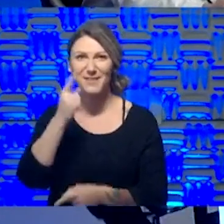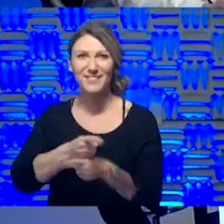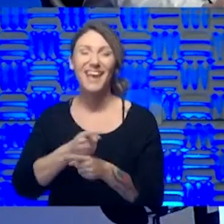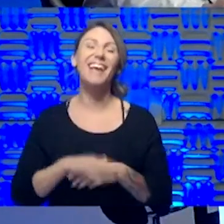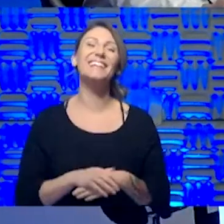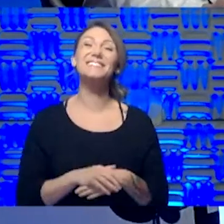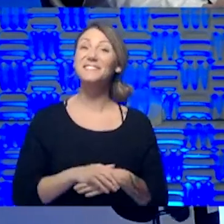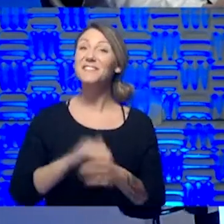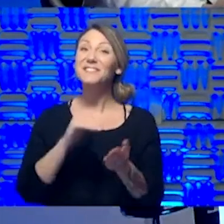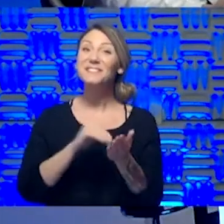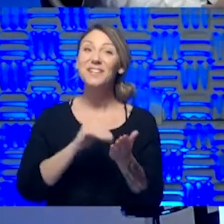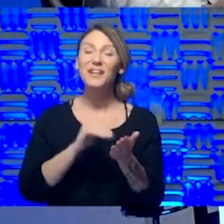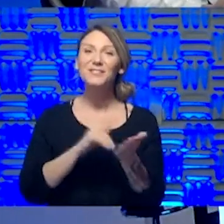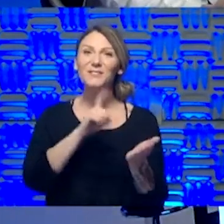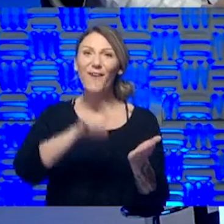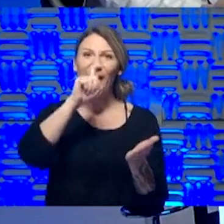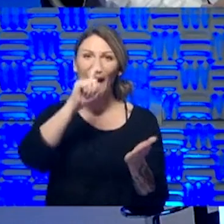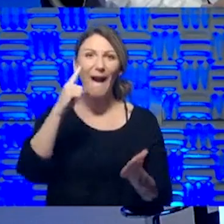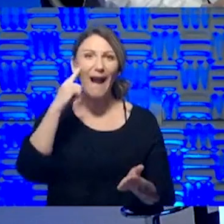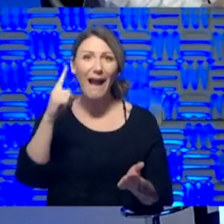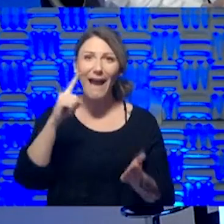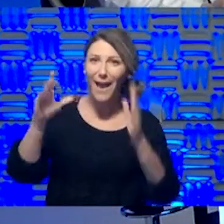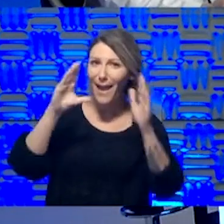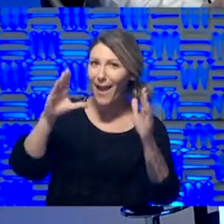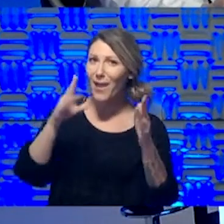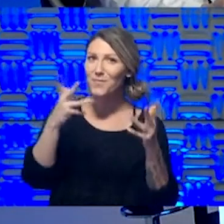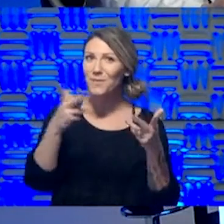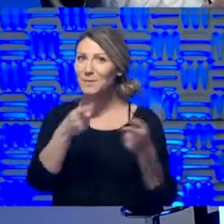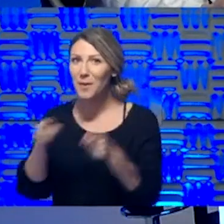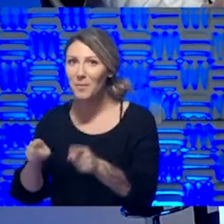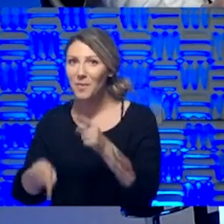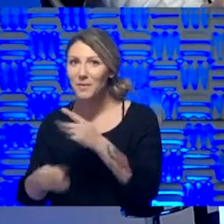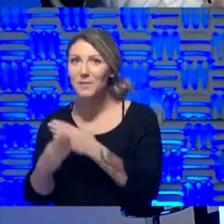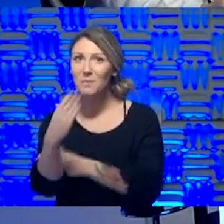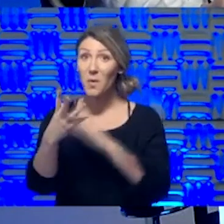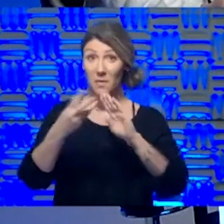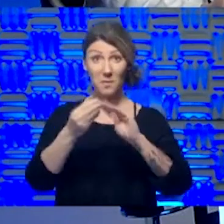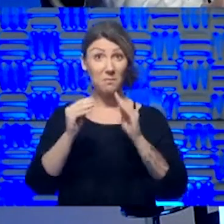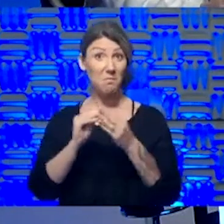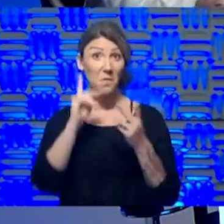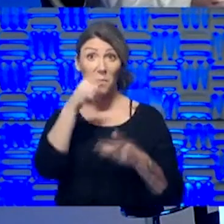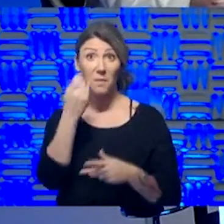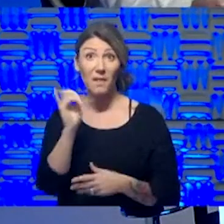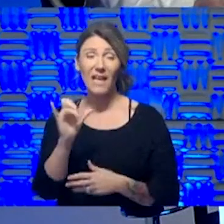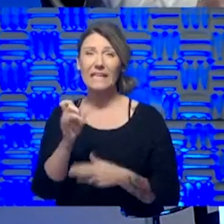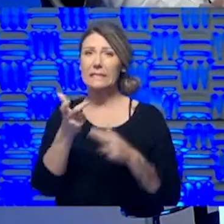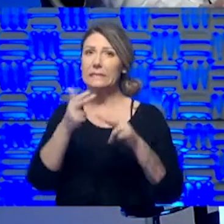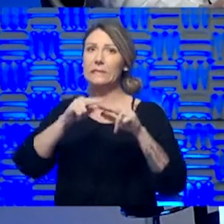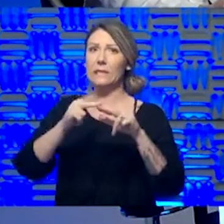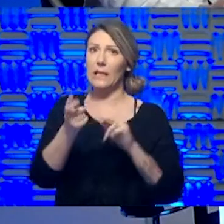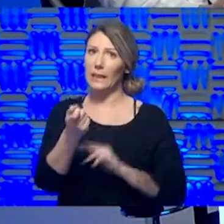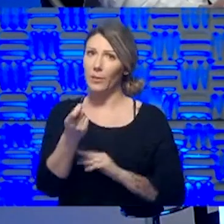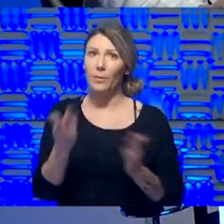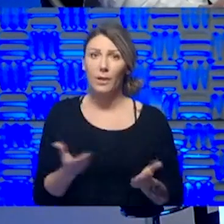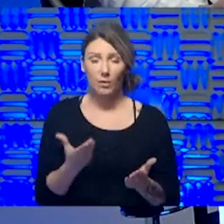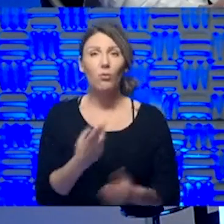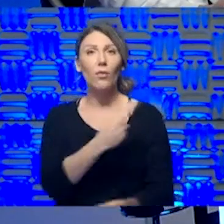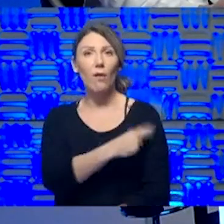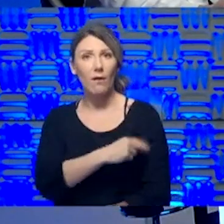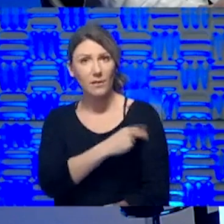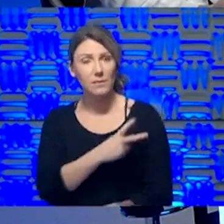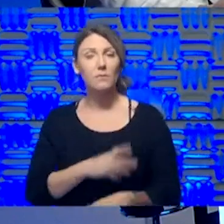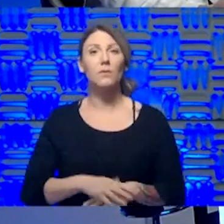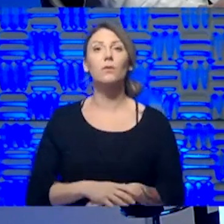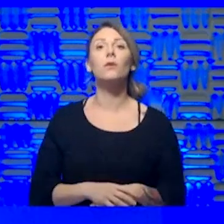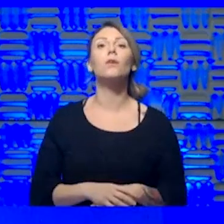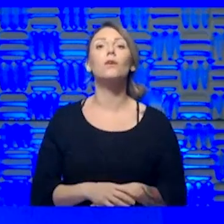Dr. Hawkeye. Hi. Hey, what's going on out there this morning? How do the numbers look? Hey, yeah, the numbers creeping up a little bit here in the hospital.